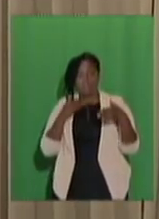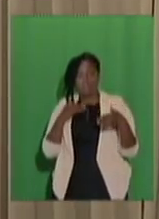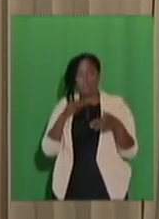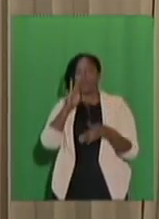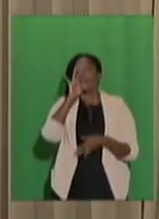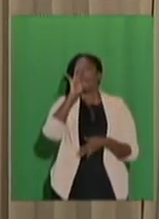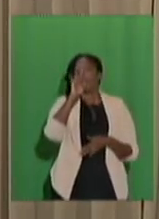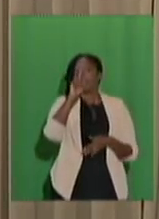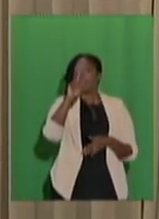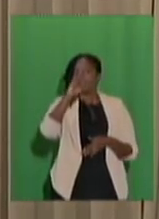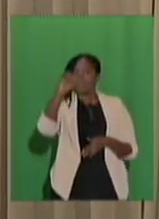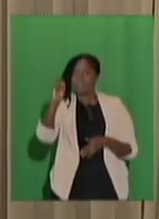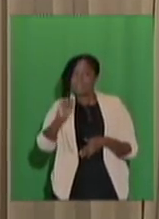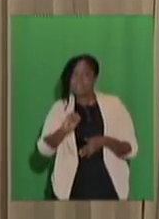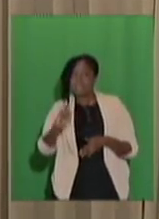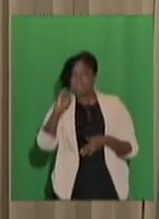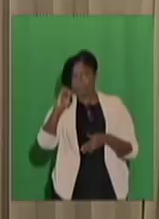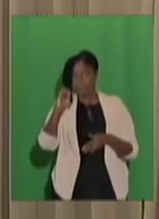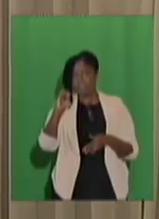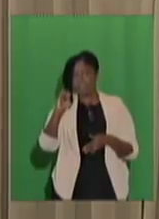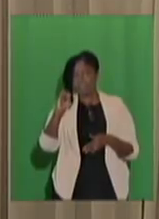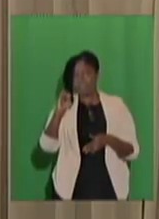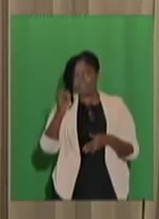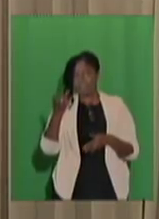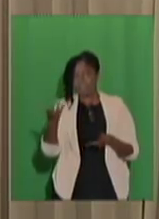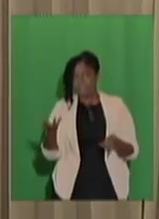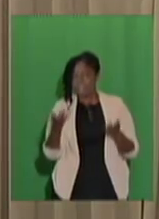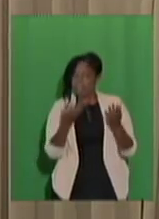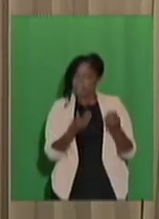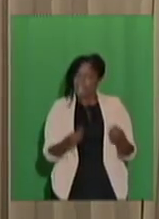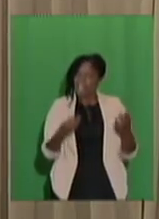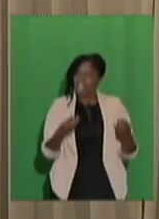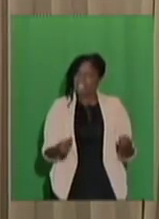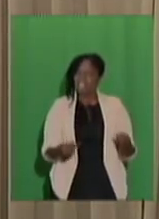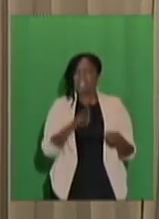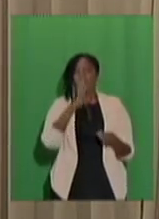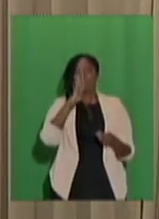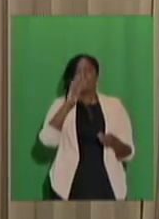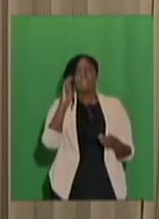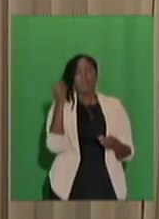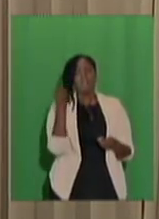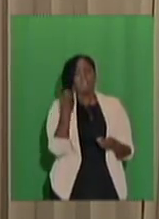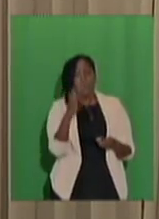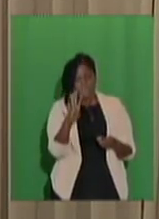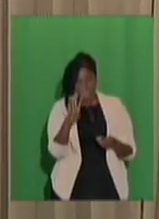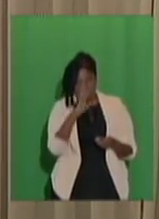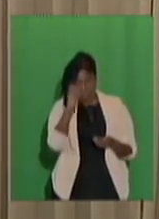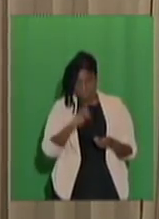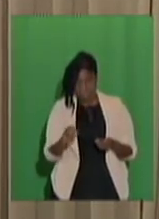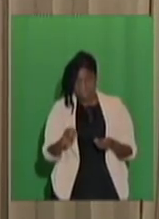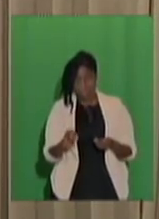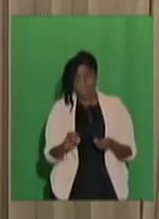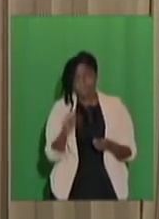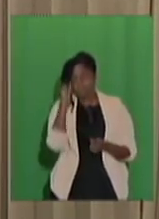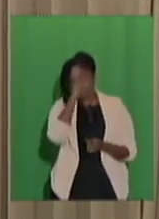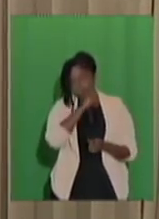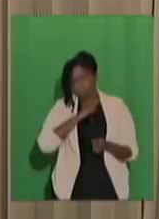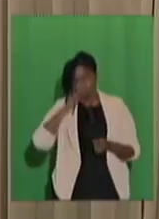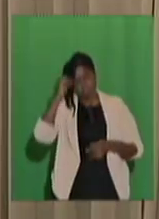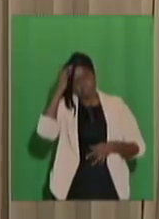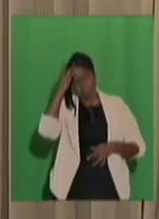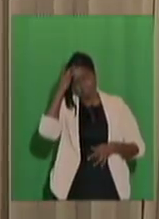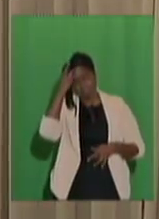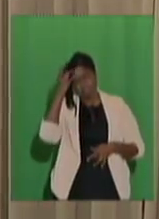those cases being mild, 14% being severe, and there are 5% of that group which will be very